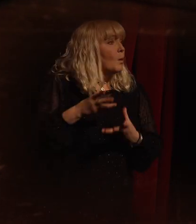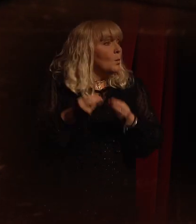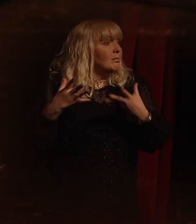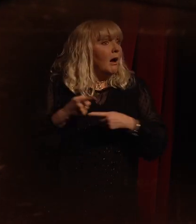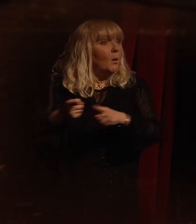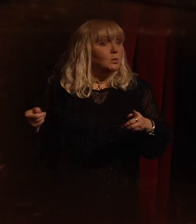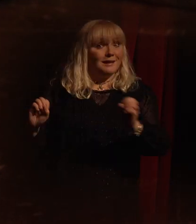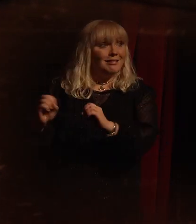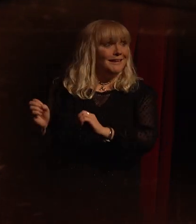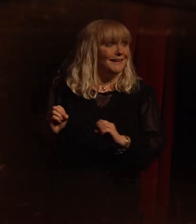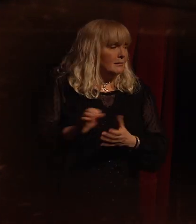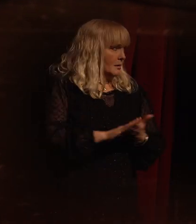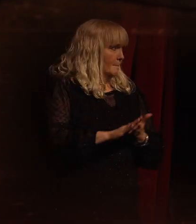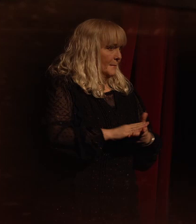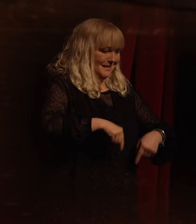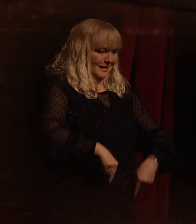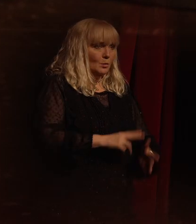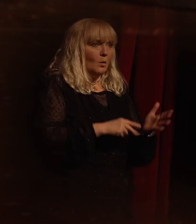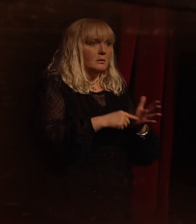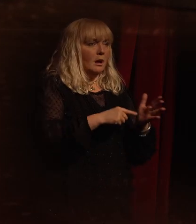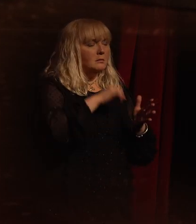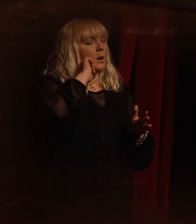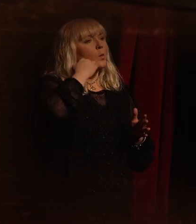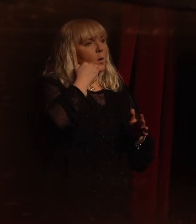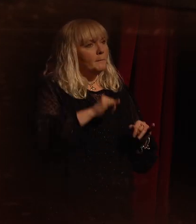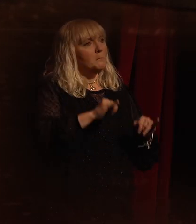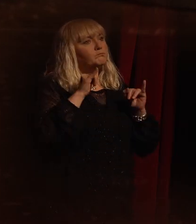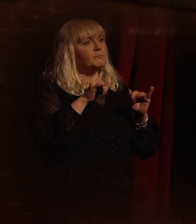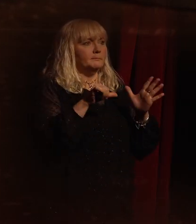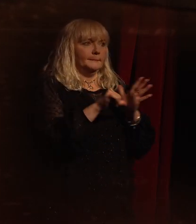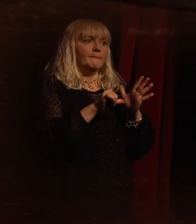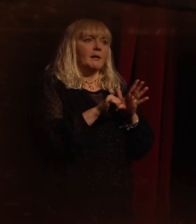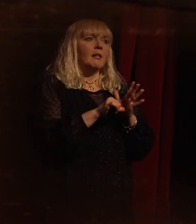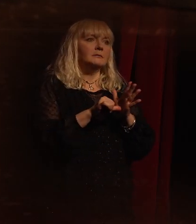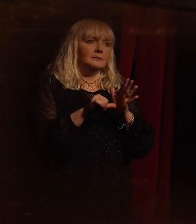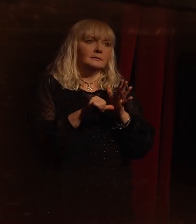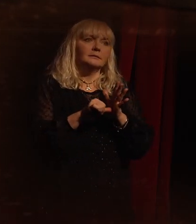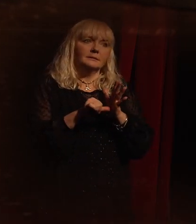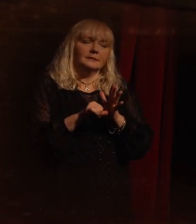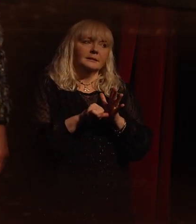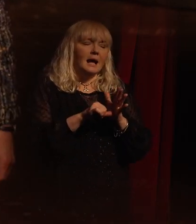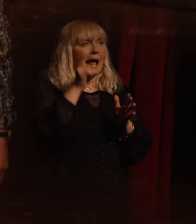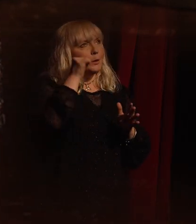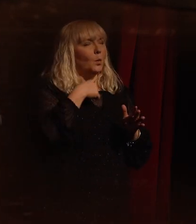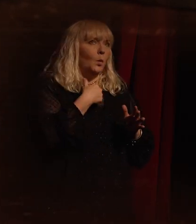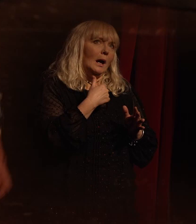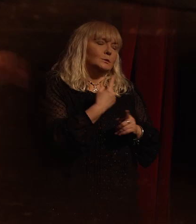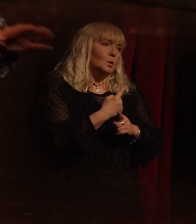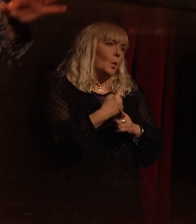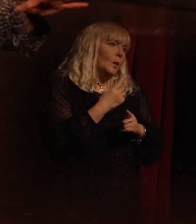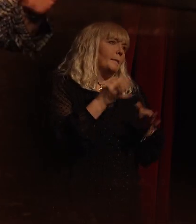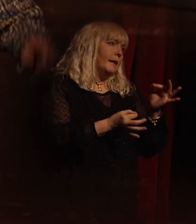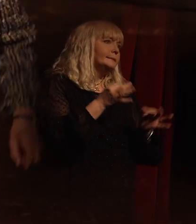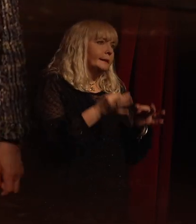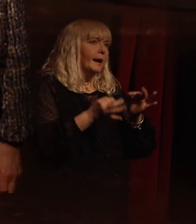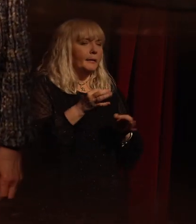extremely difficult in North Tyneside, because, I don't want to get political, but I am, that over the last 10 years, we've lost